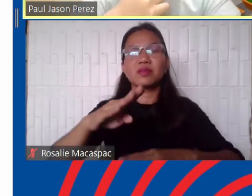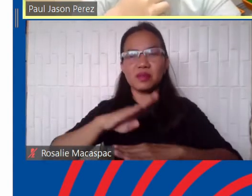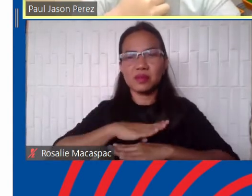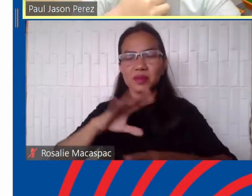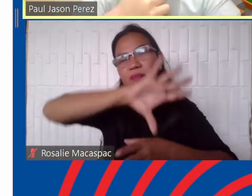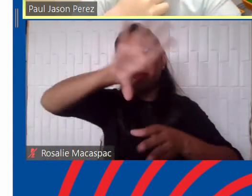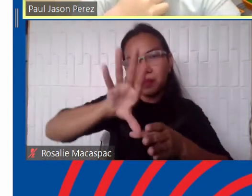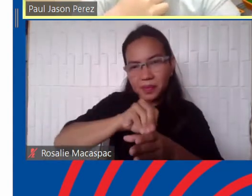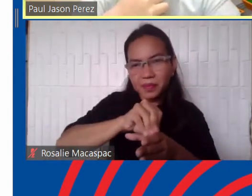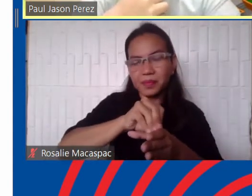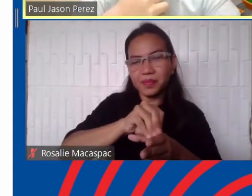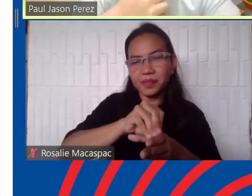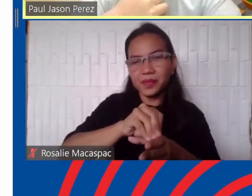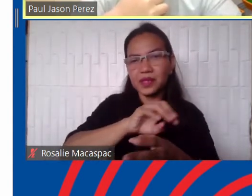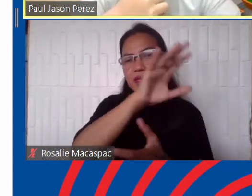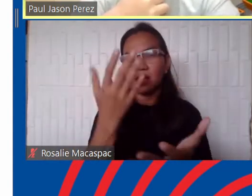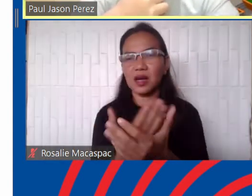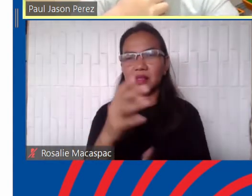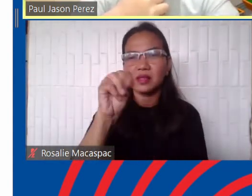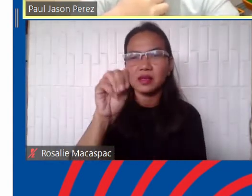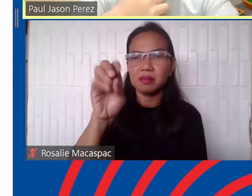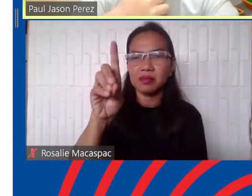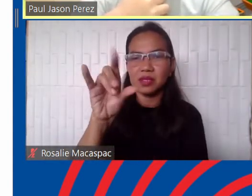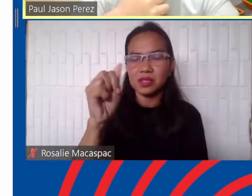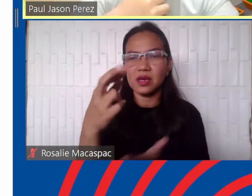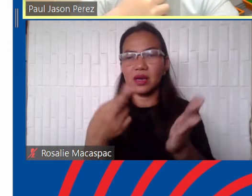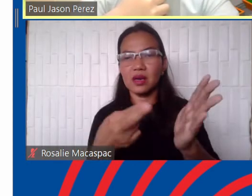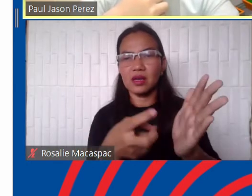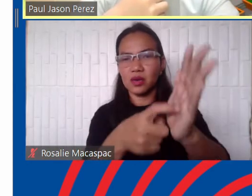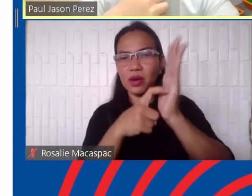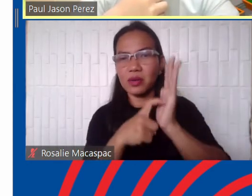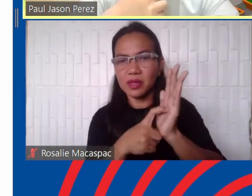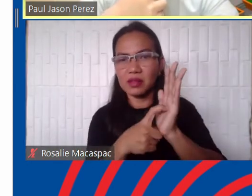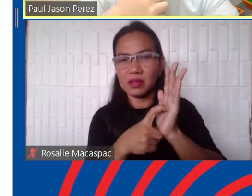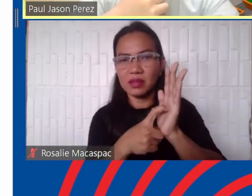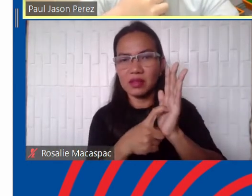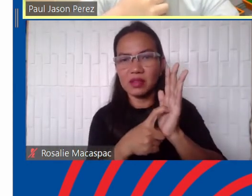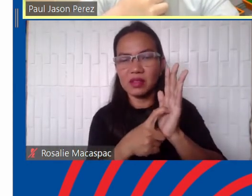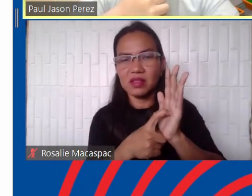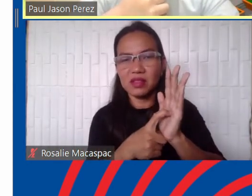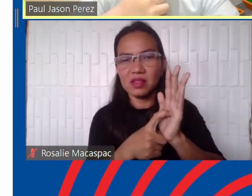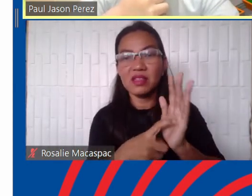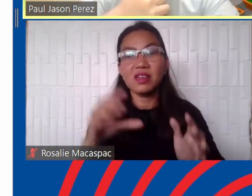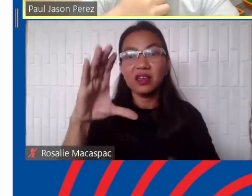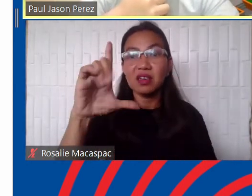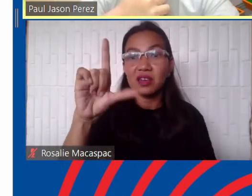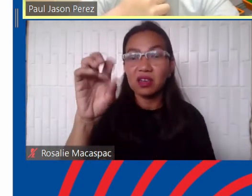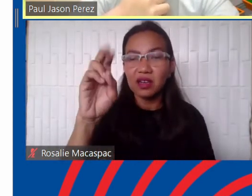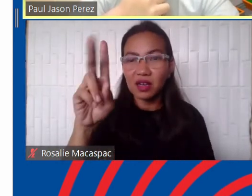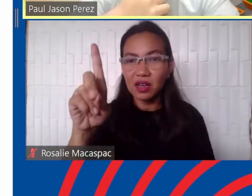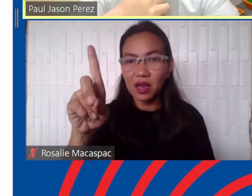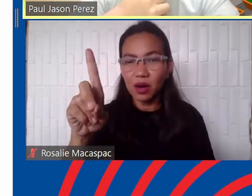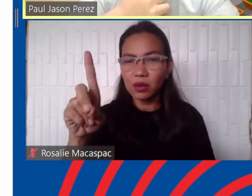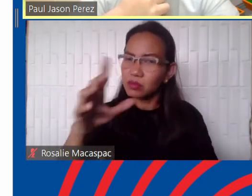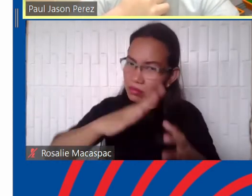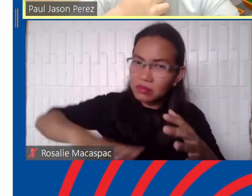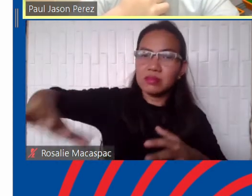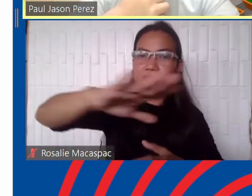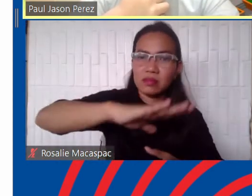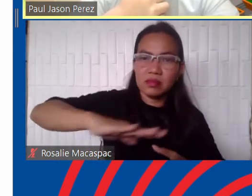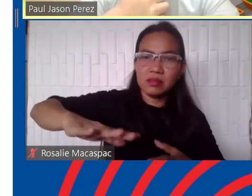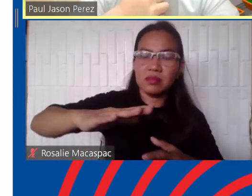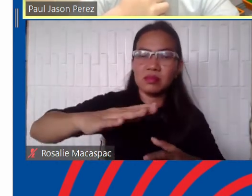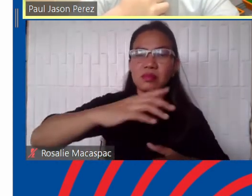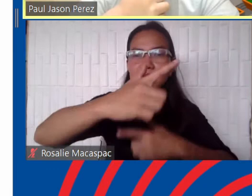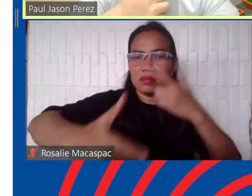and offsite requirement. But usually if it's on the cloud, it resides halfway across the globe, and there are